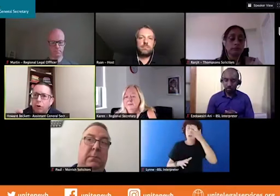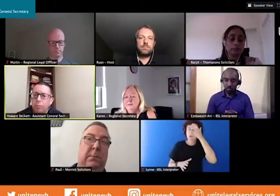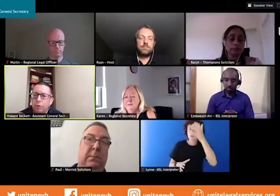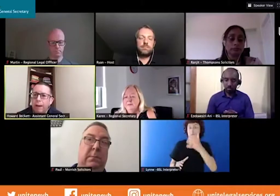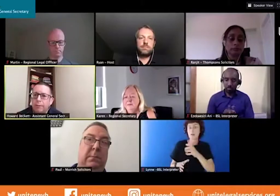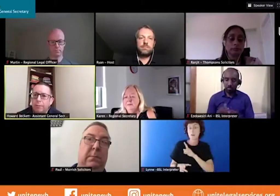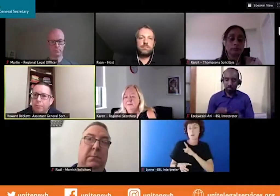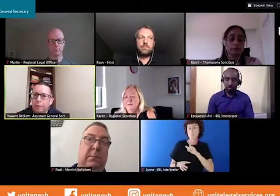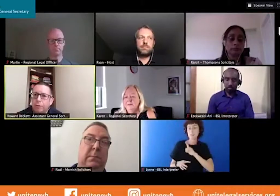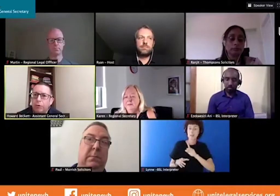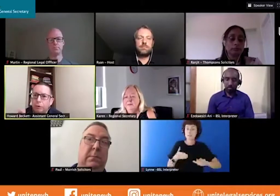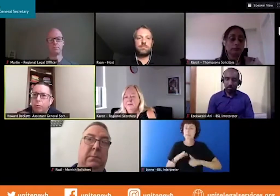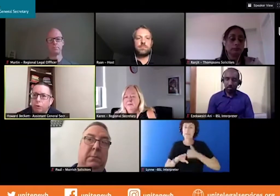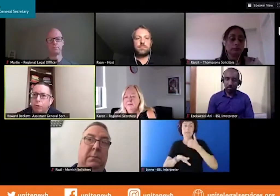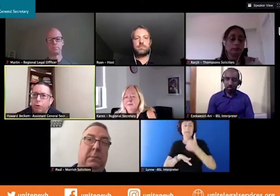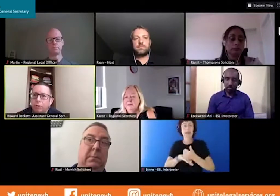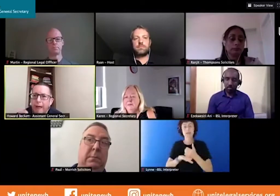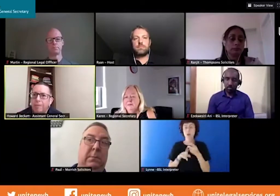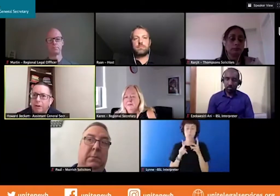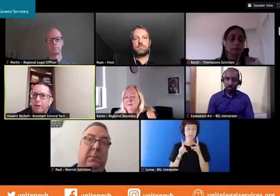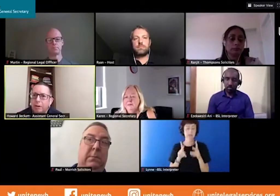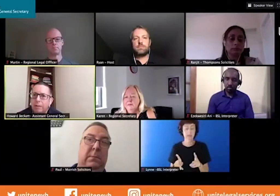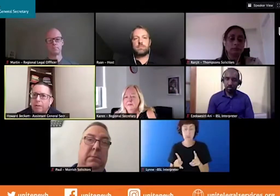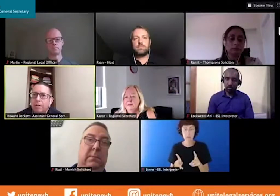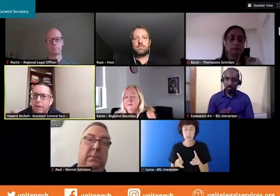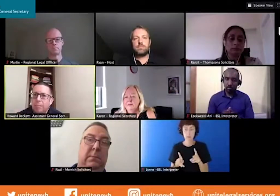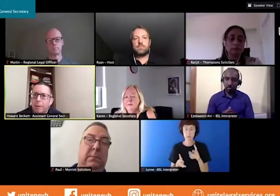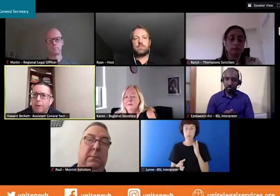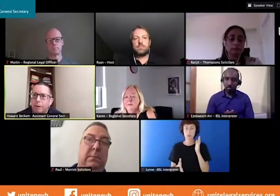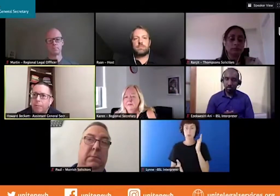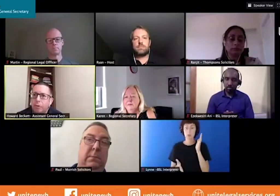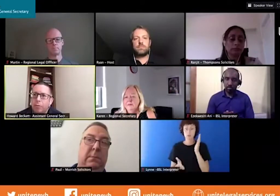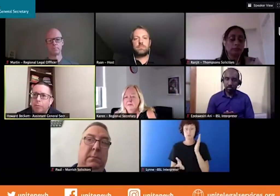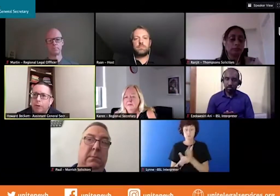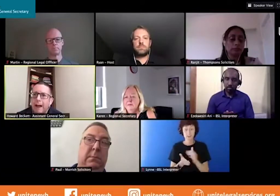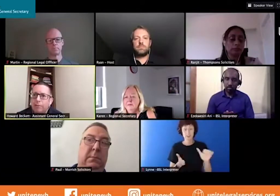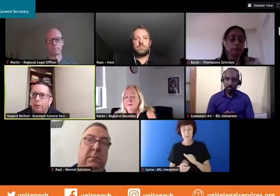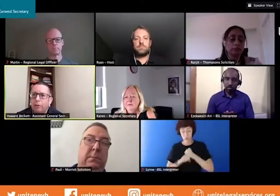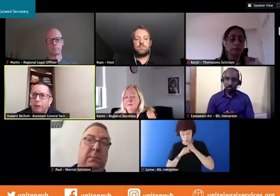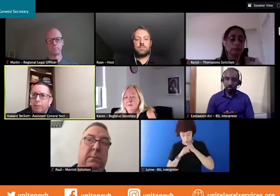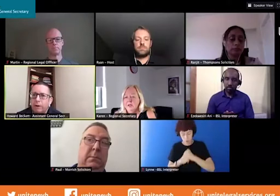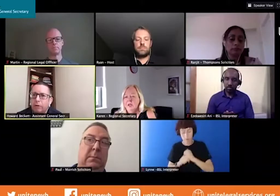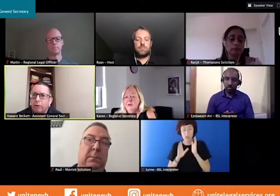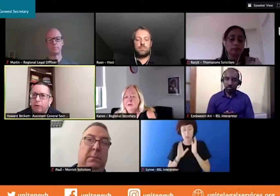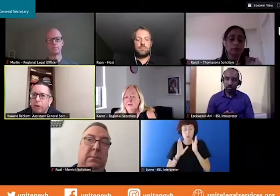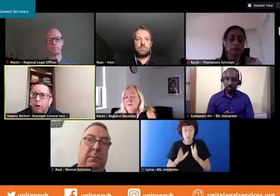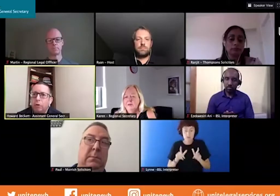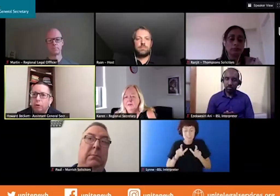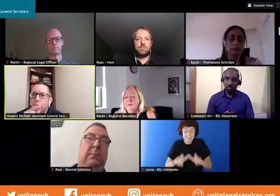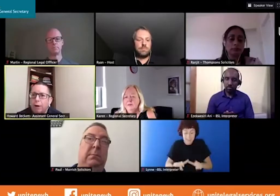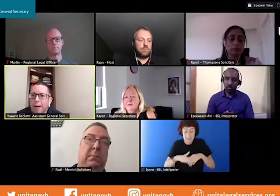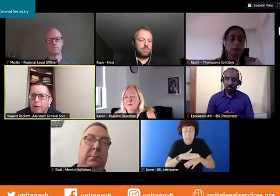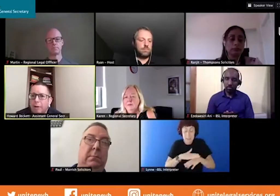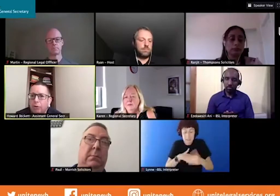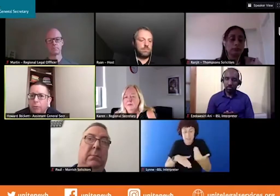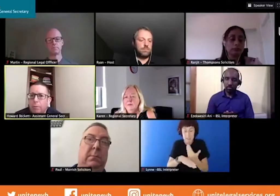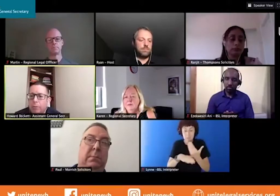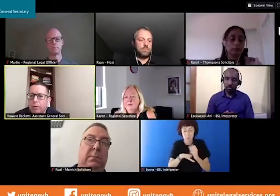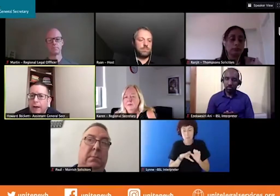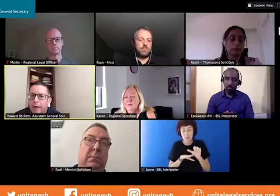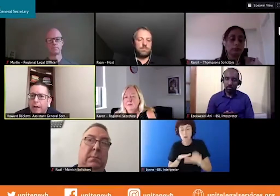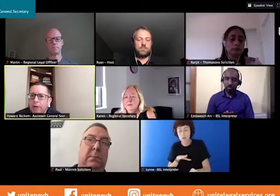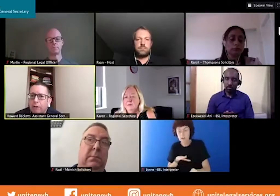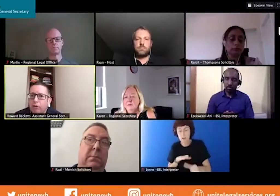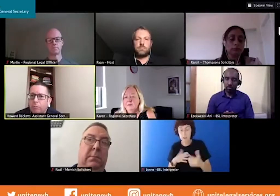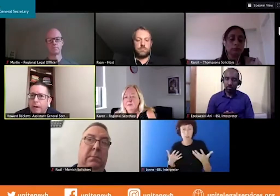to employers having to commit to keep people in employment after the scheme finished. So if you're a cabin crew member of IAG in Spain,